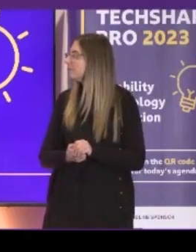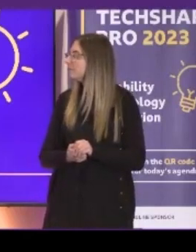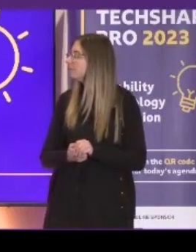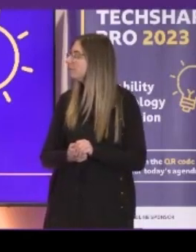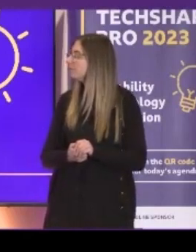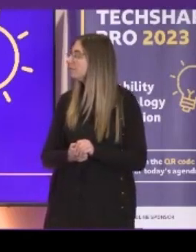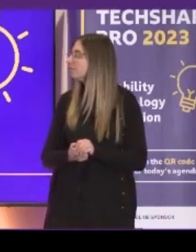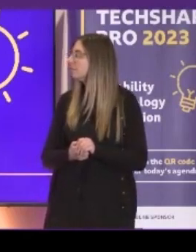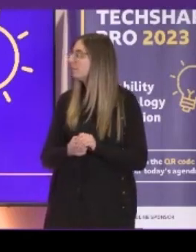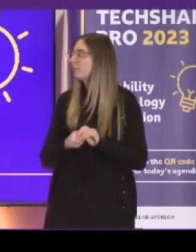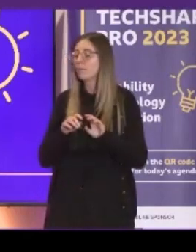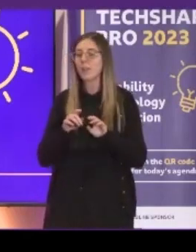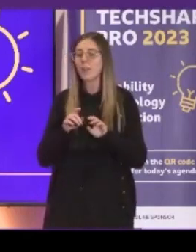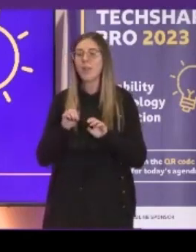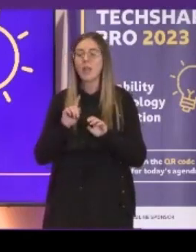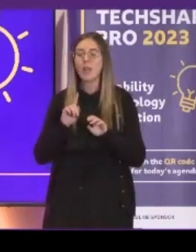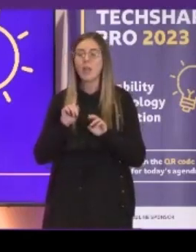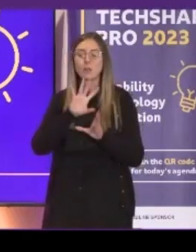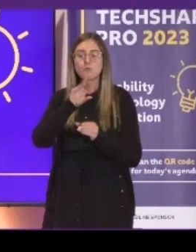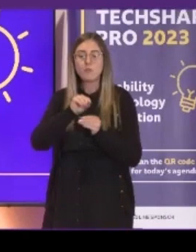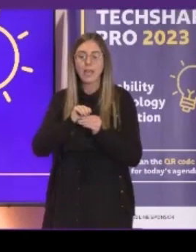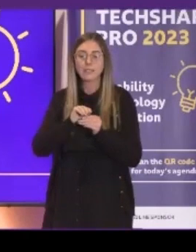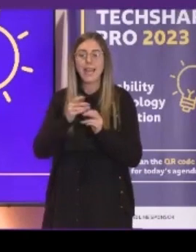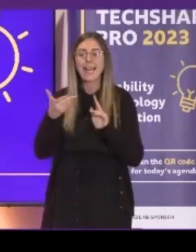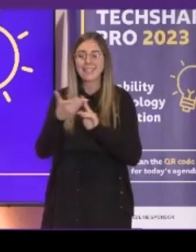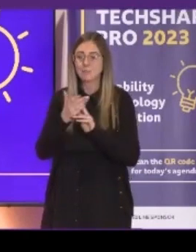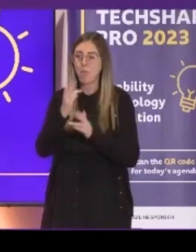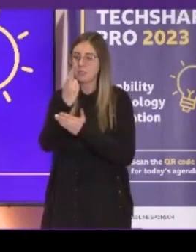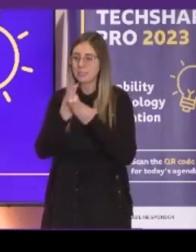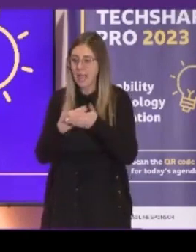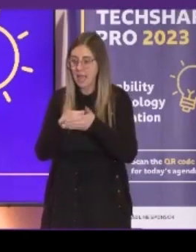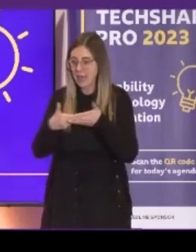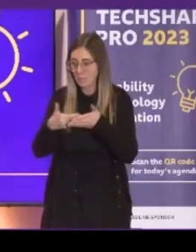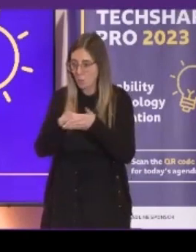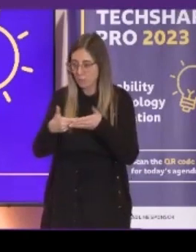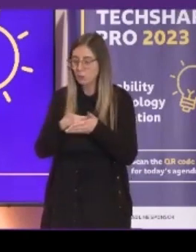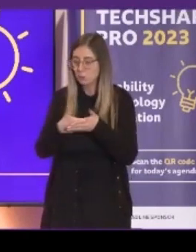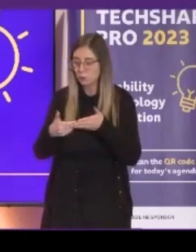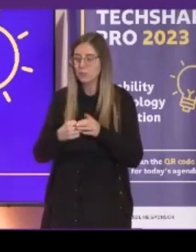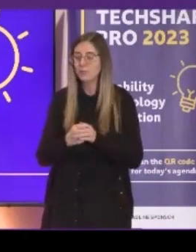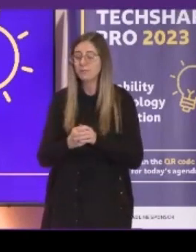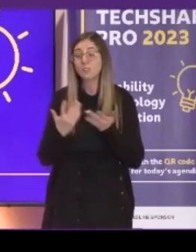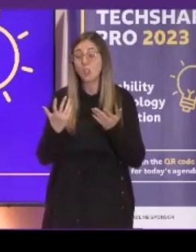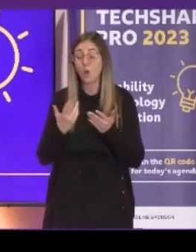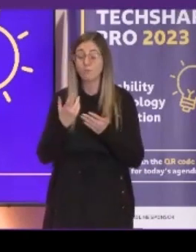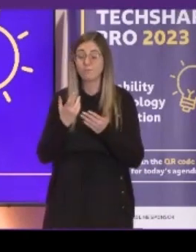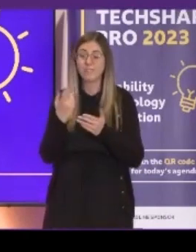creating an accessible design language. Again, being accessible by design.